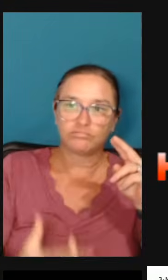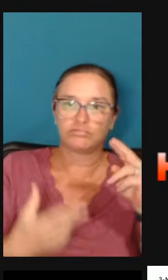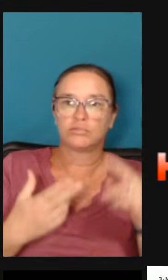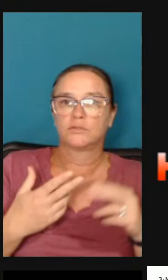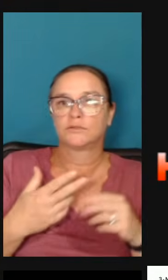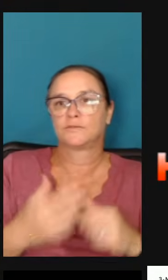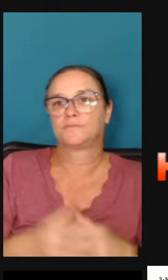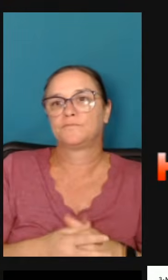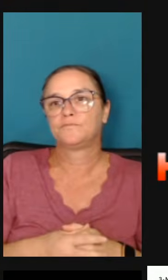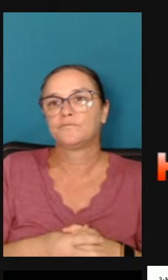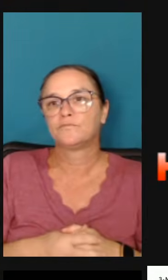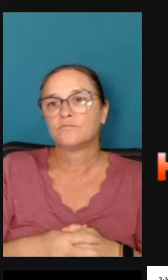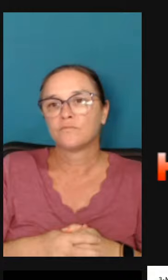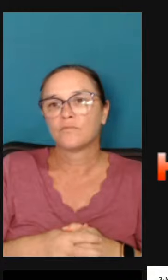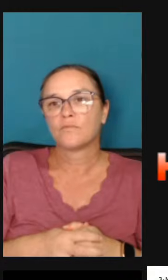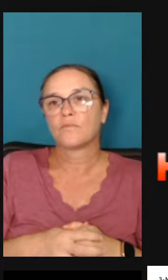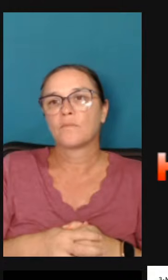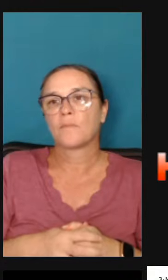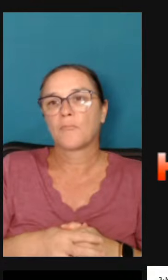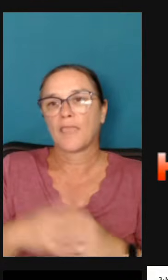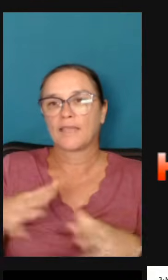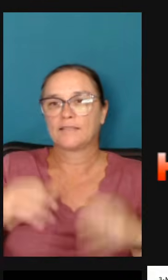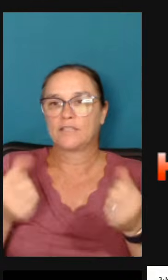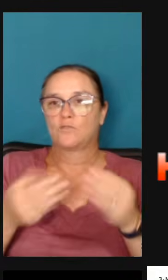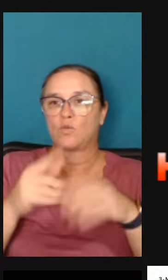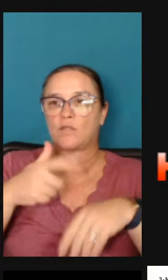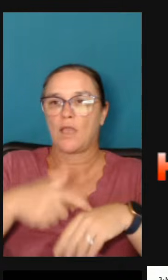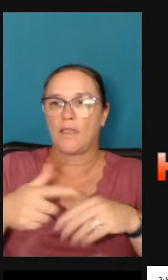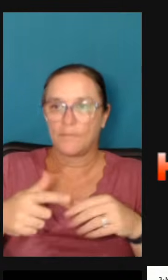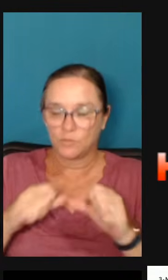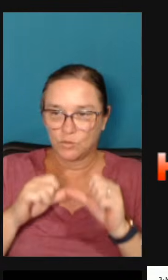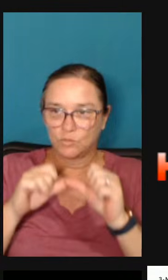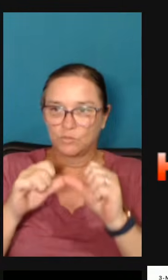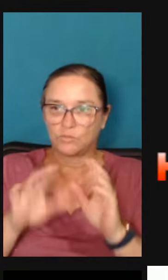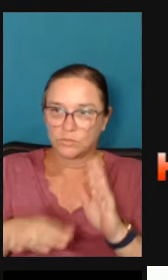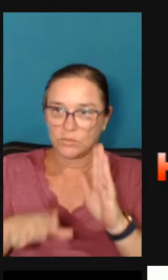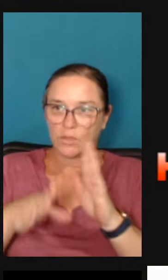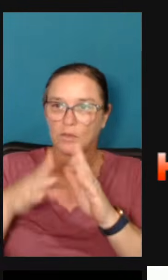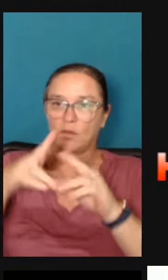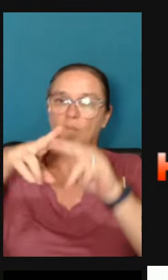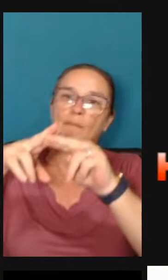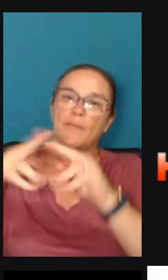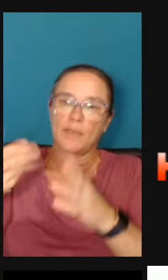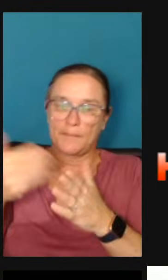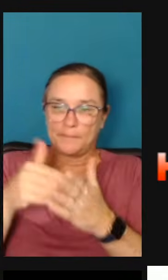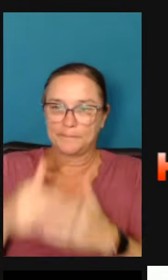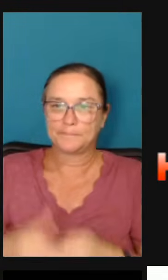drop, short recovery, long drop, long recovery. It's a little bit further out for the next episode as well.